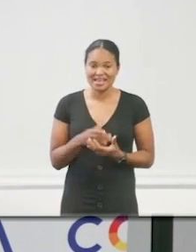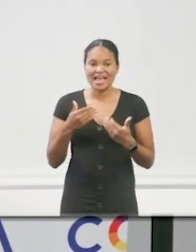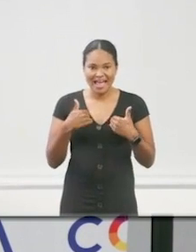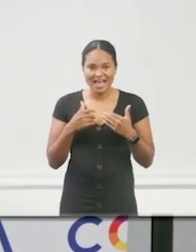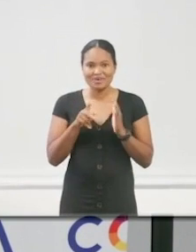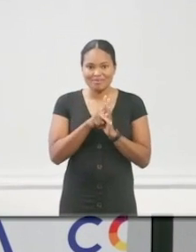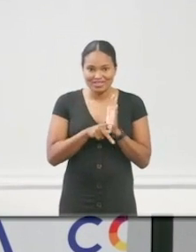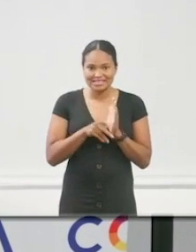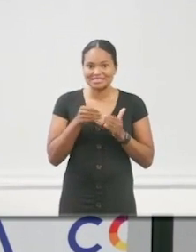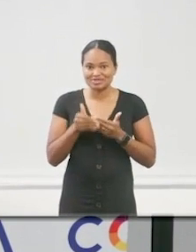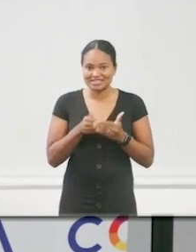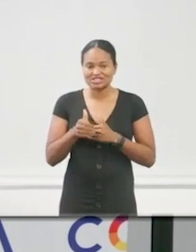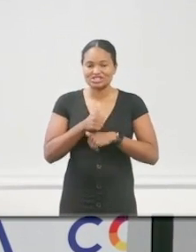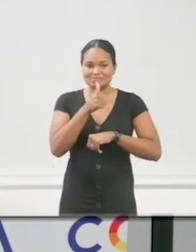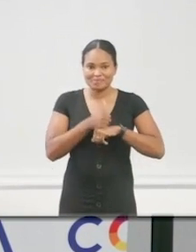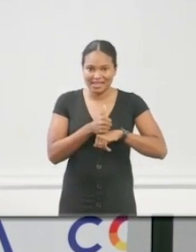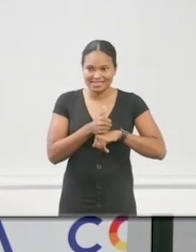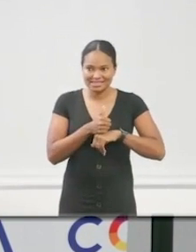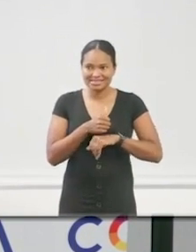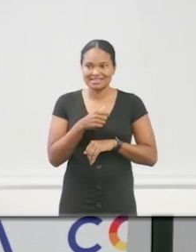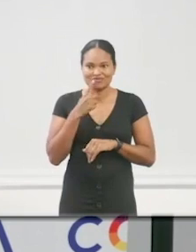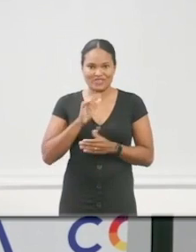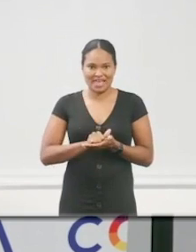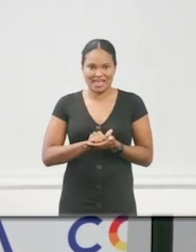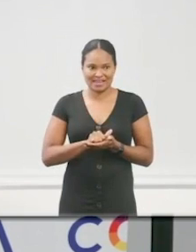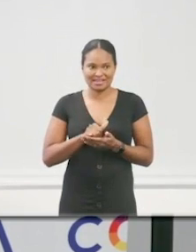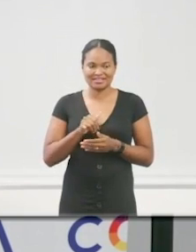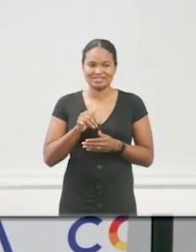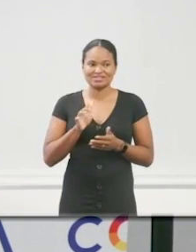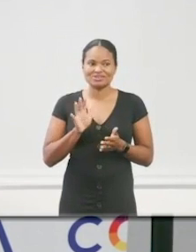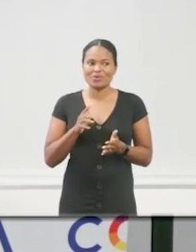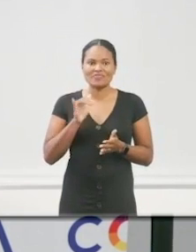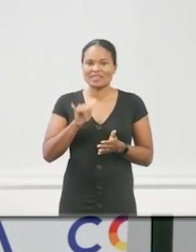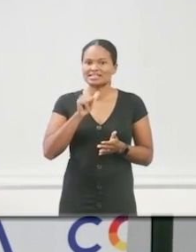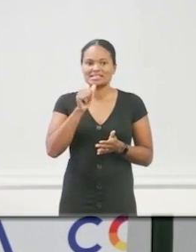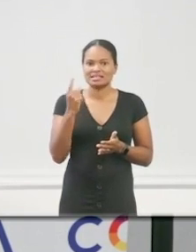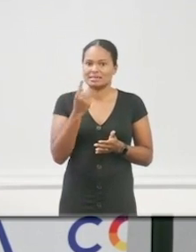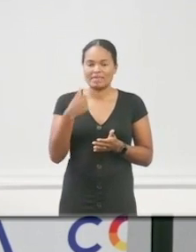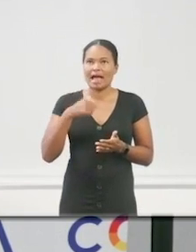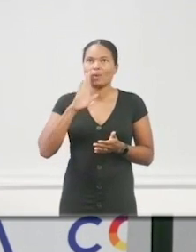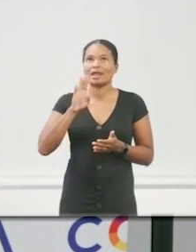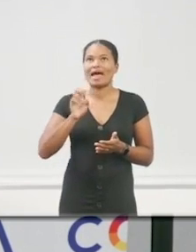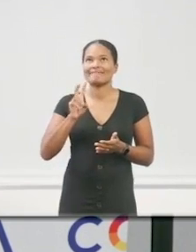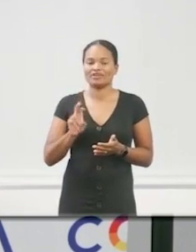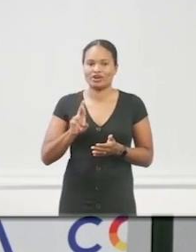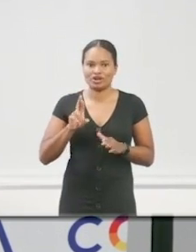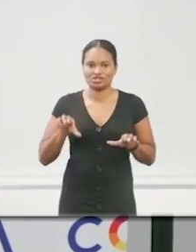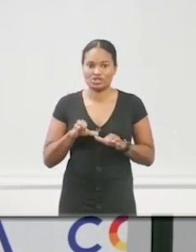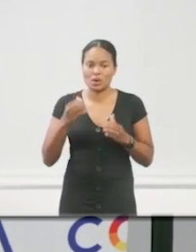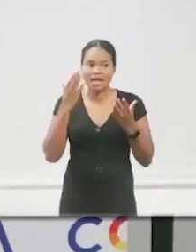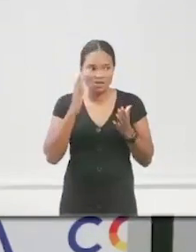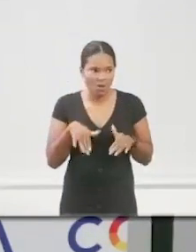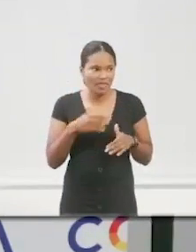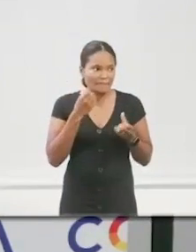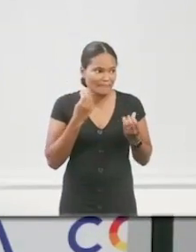there are procedures in place, and that is not anything I would ever do. And I know we have a lot of COPA staff in here, so